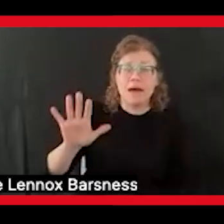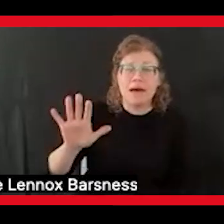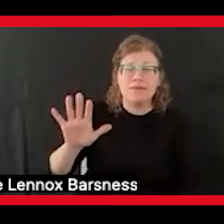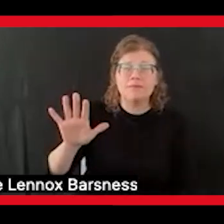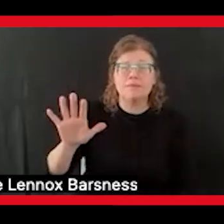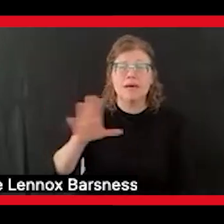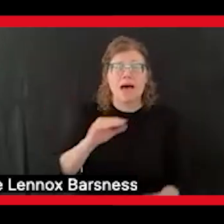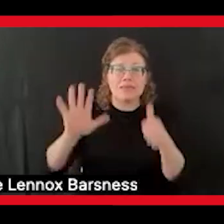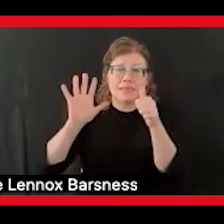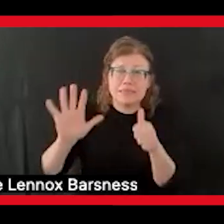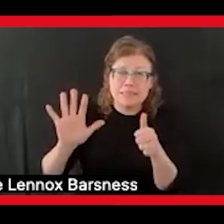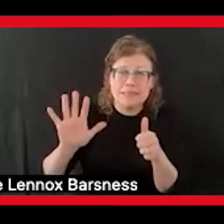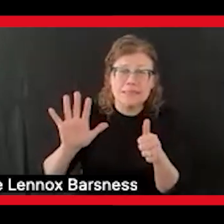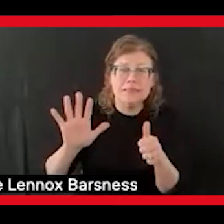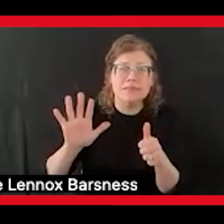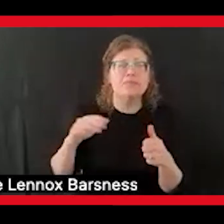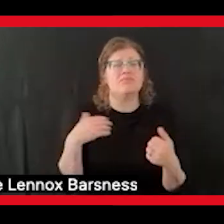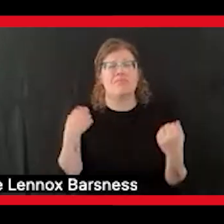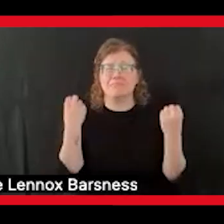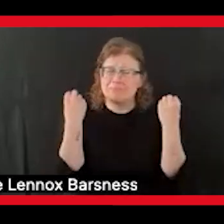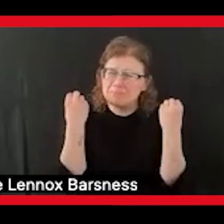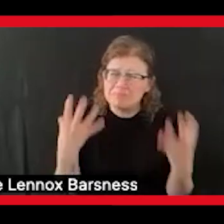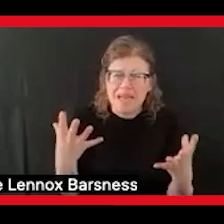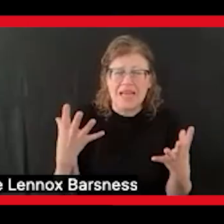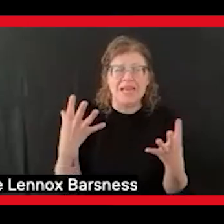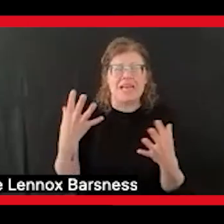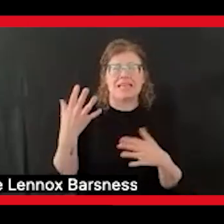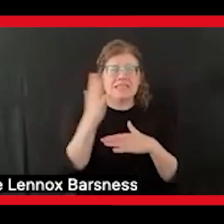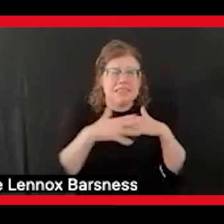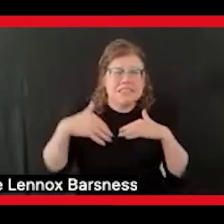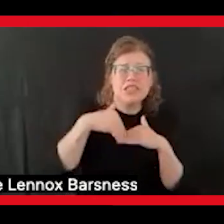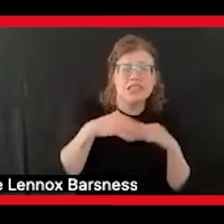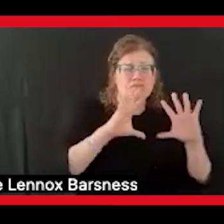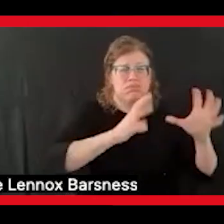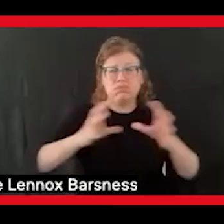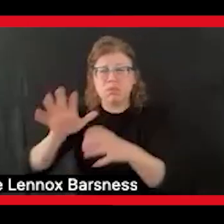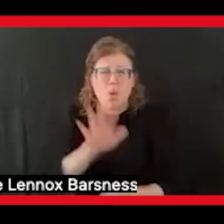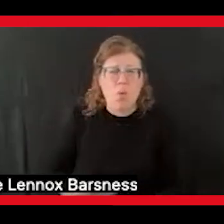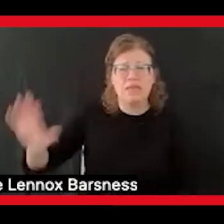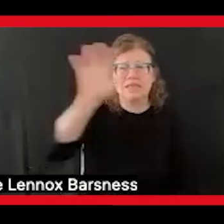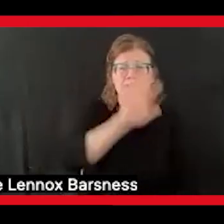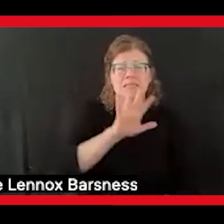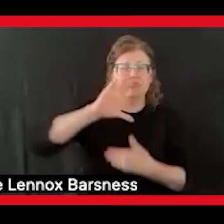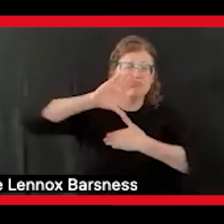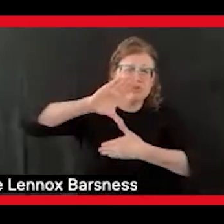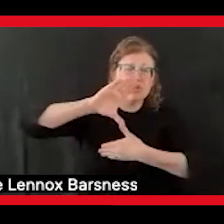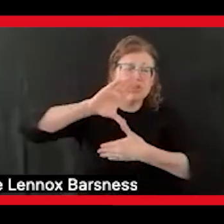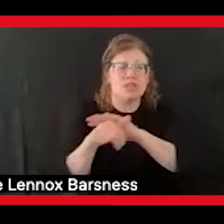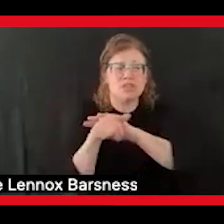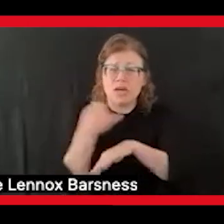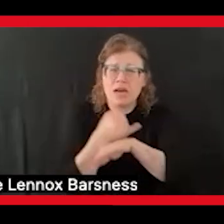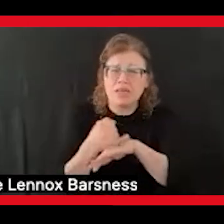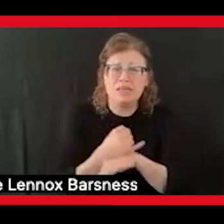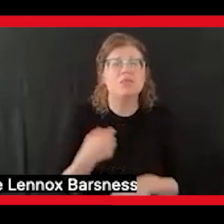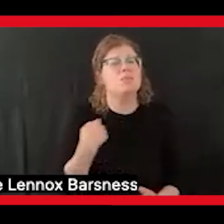Island. We acknowledge that there has been art, music, dance, storytelling,